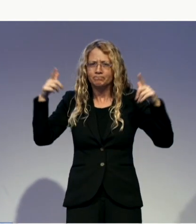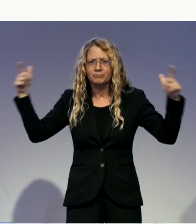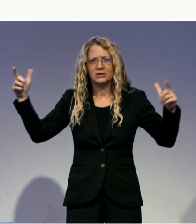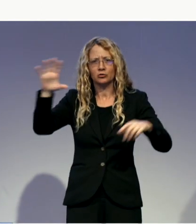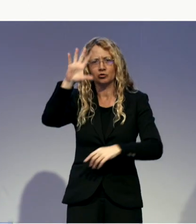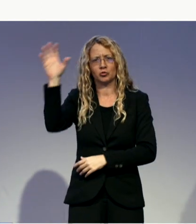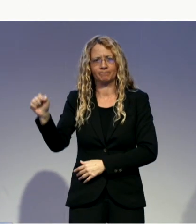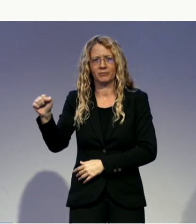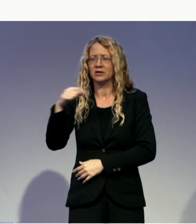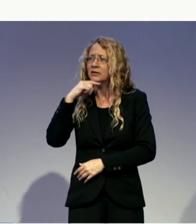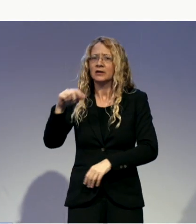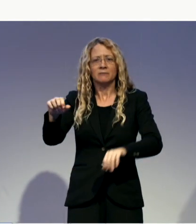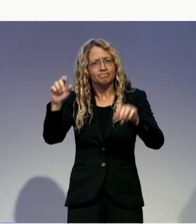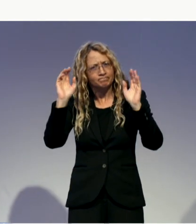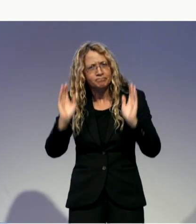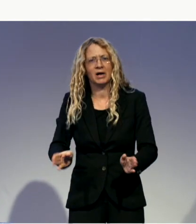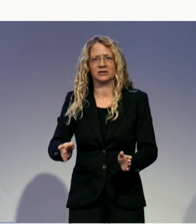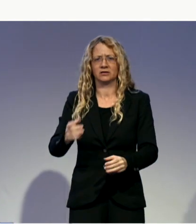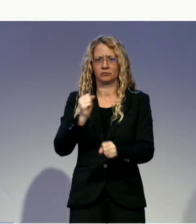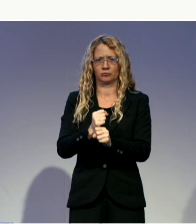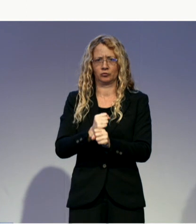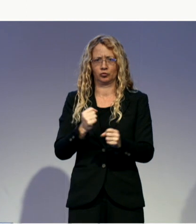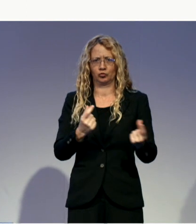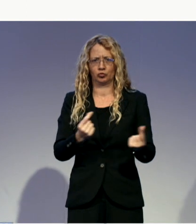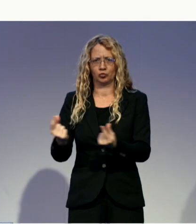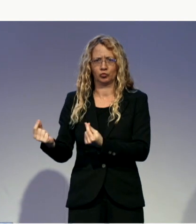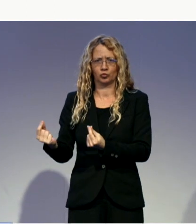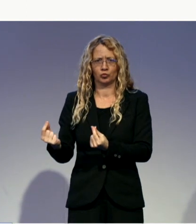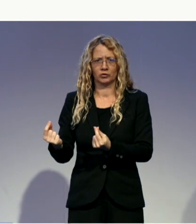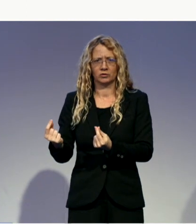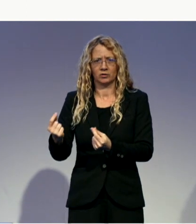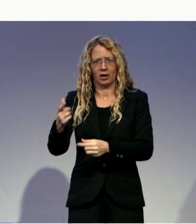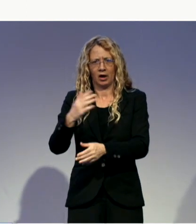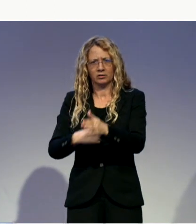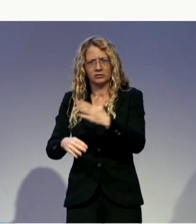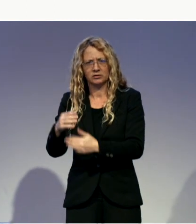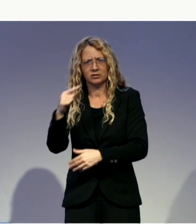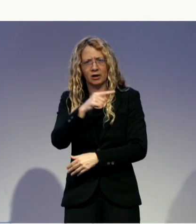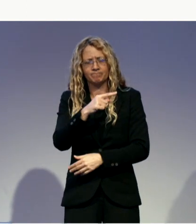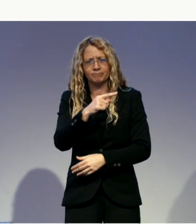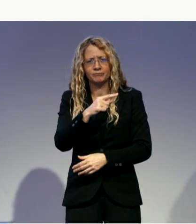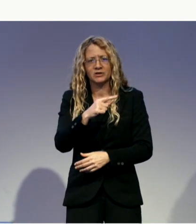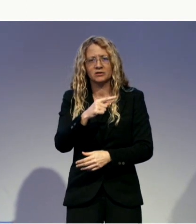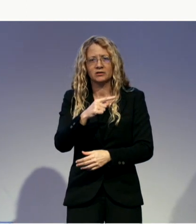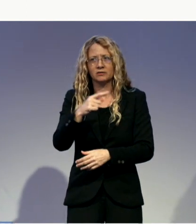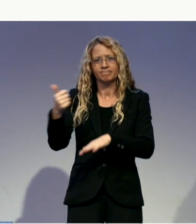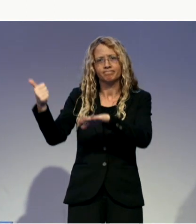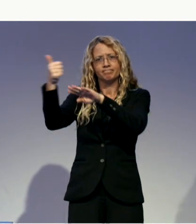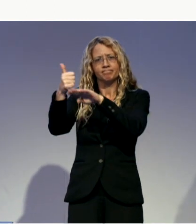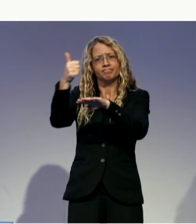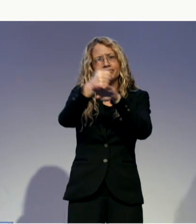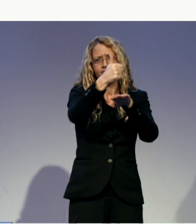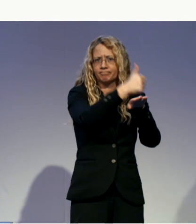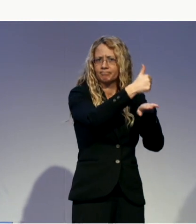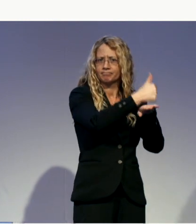to hand disability over to the CEOs of business, and to ensure it is never the poor cousin on